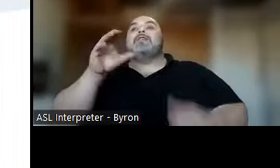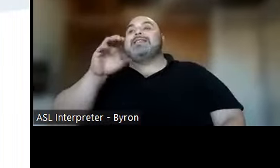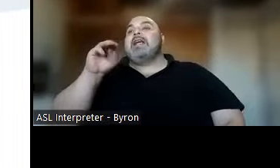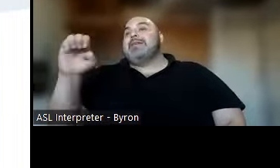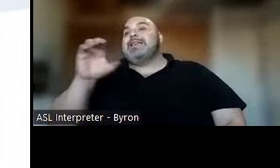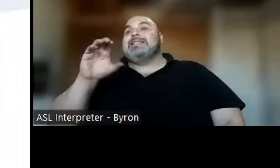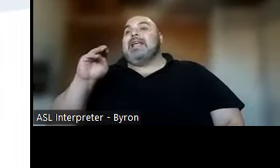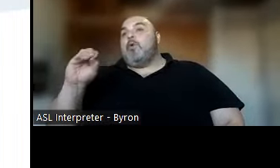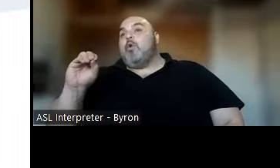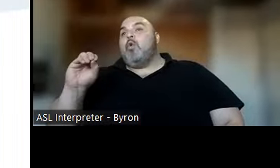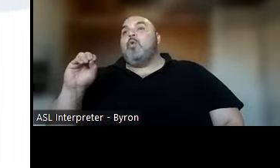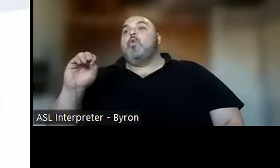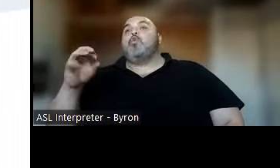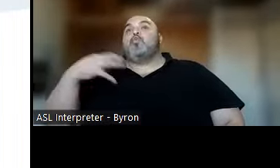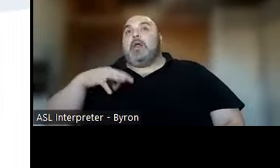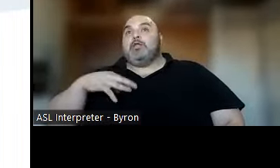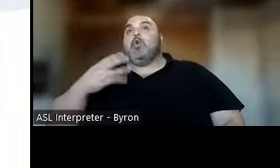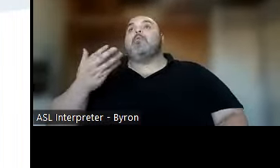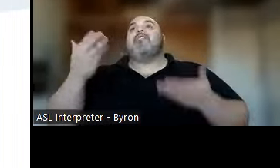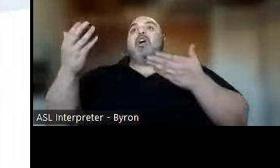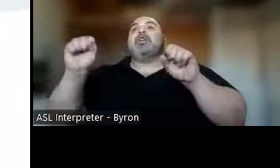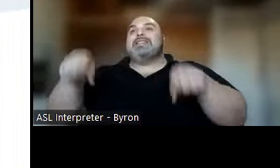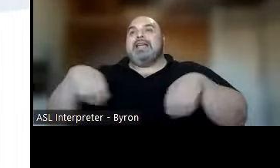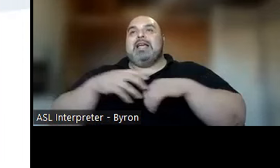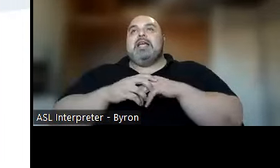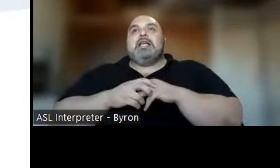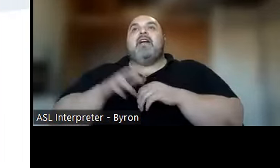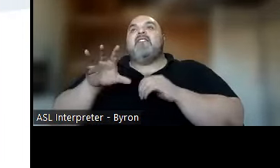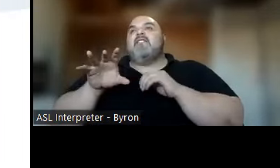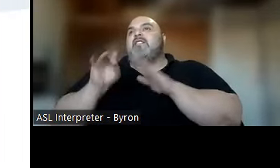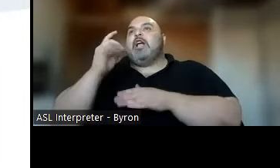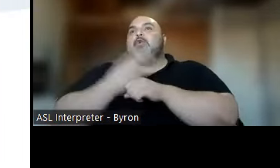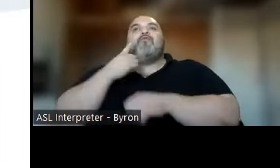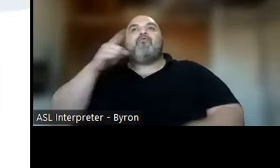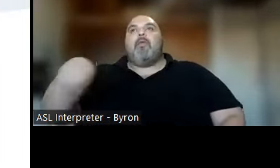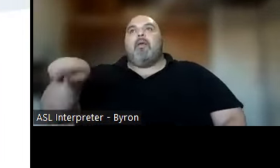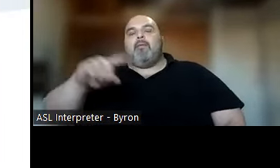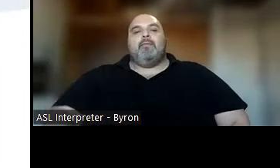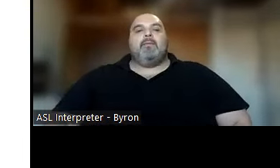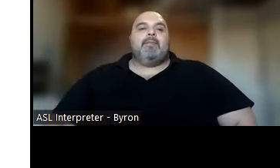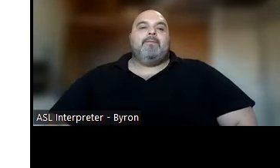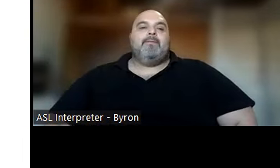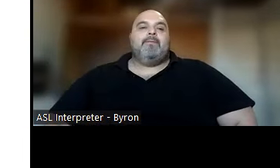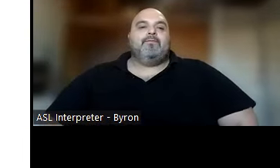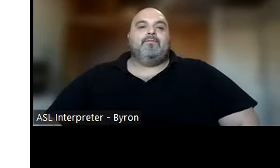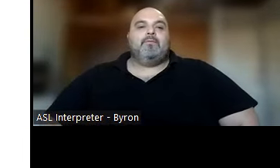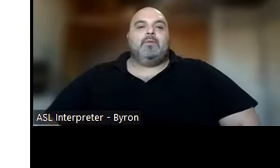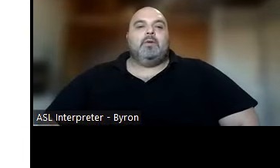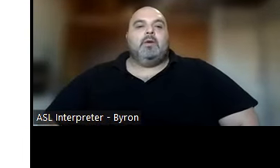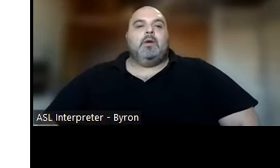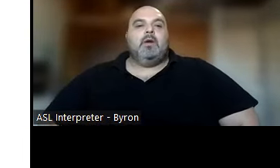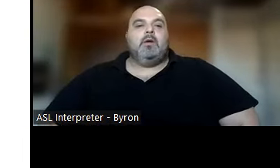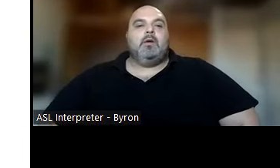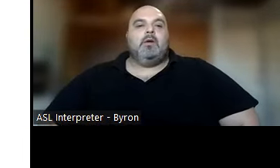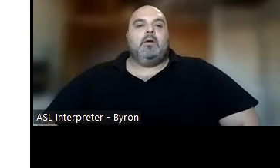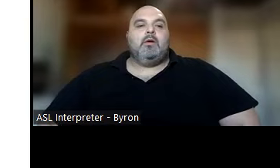and MOC credits so that providers can really find this useful for them. Next slide, please. And I believe I'm handing it off to